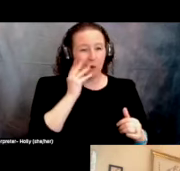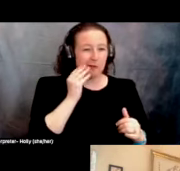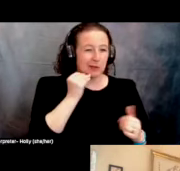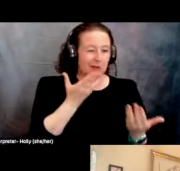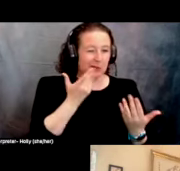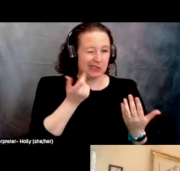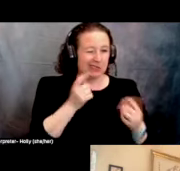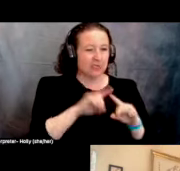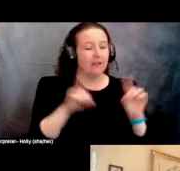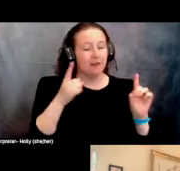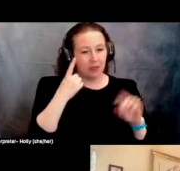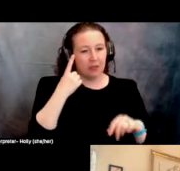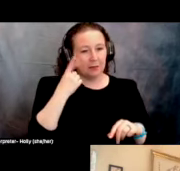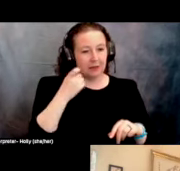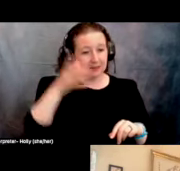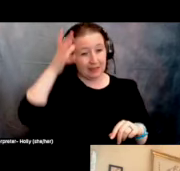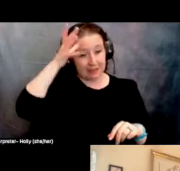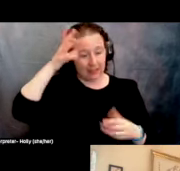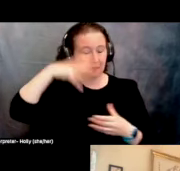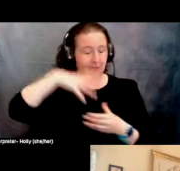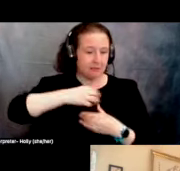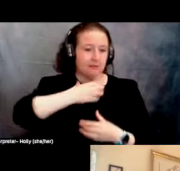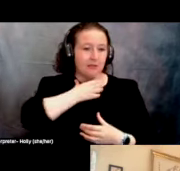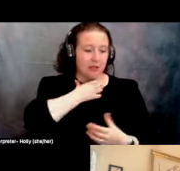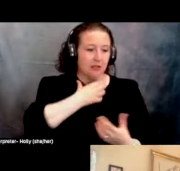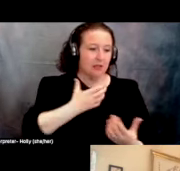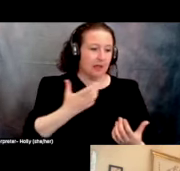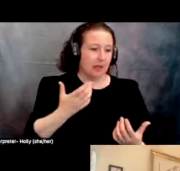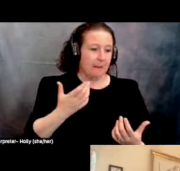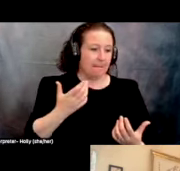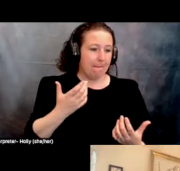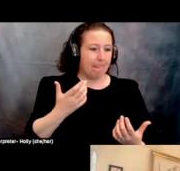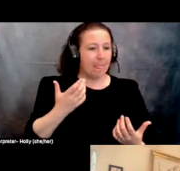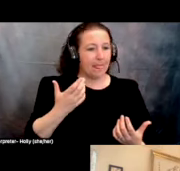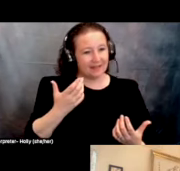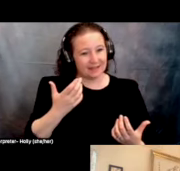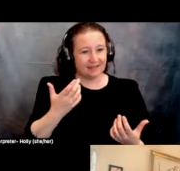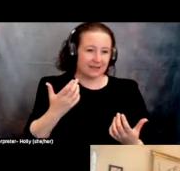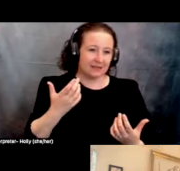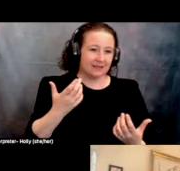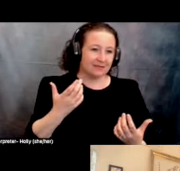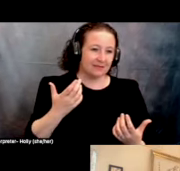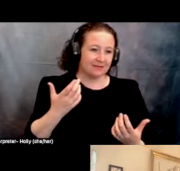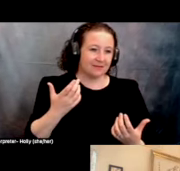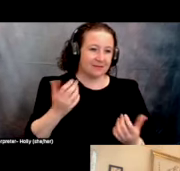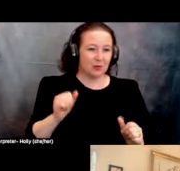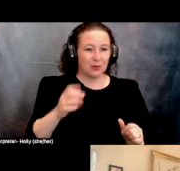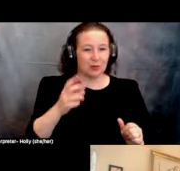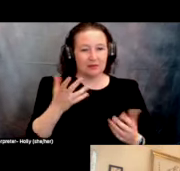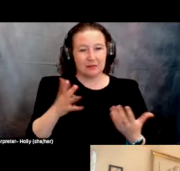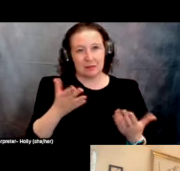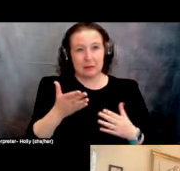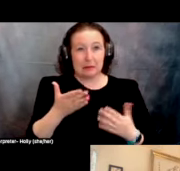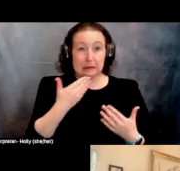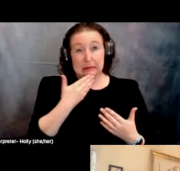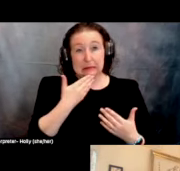different because my dad was in the military. And so you can kind of see maybe a little bit of an improvement